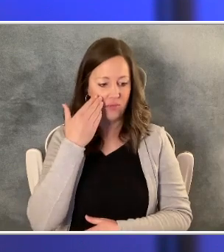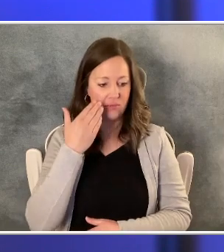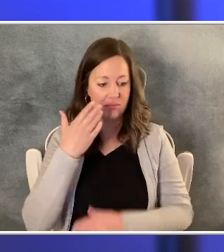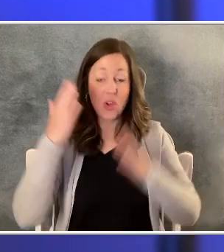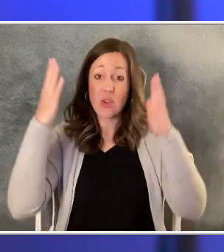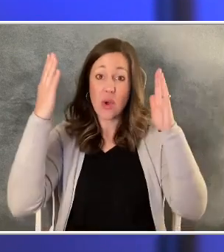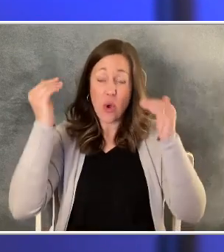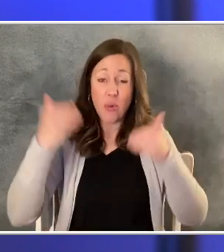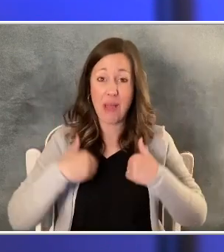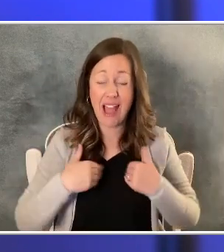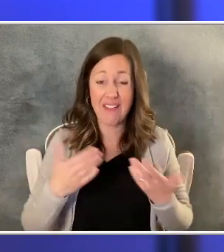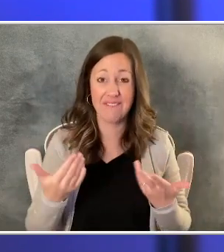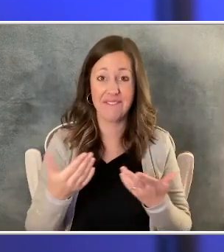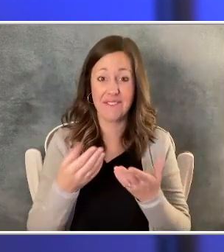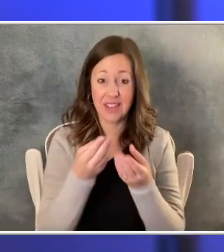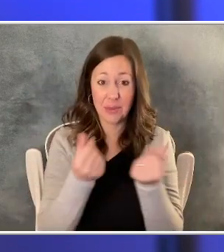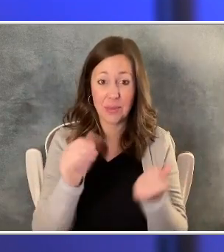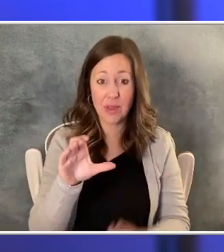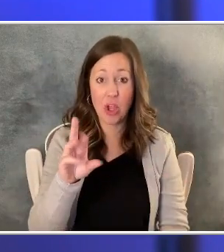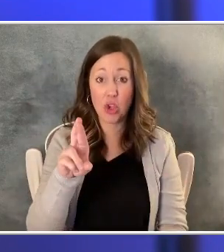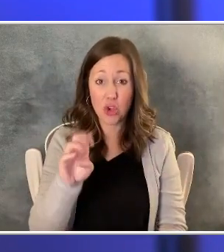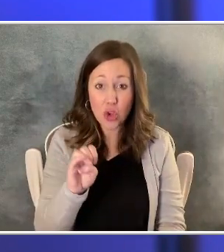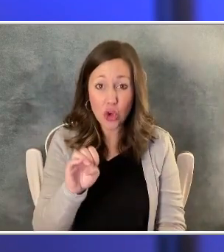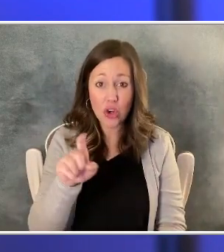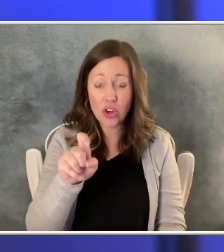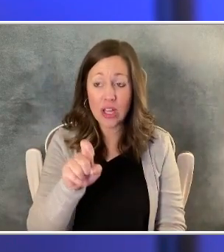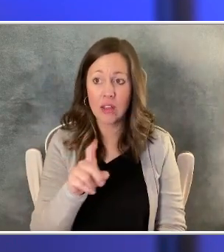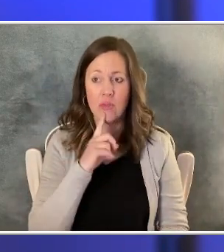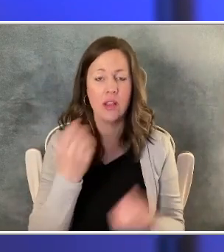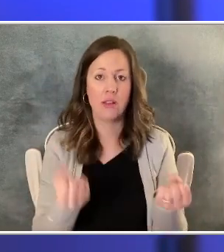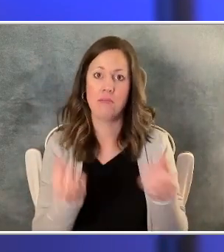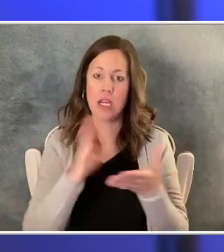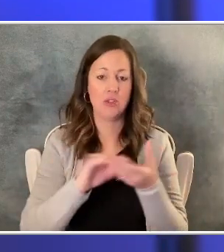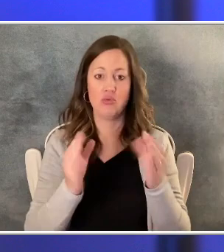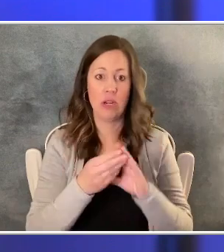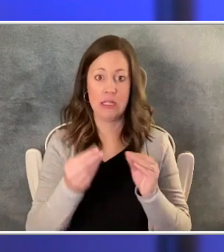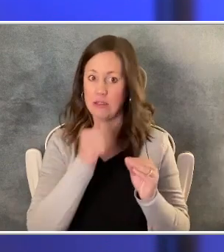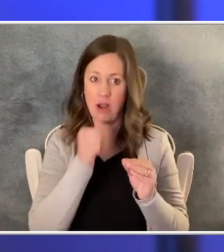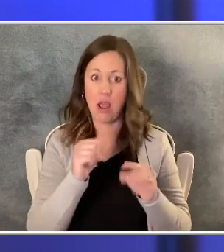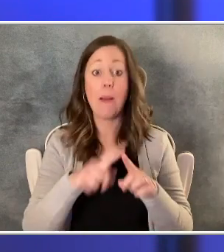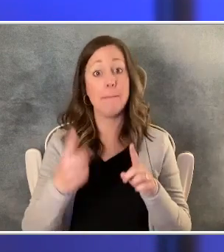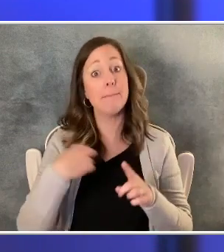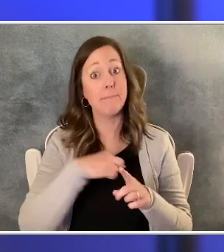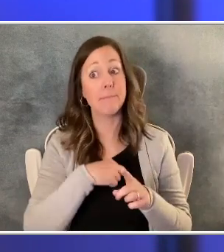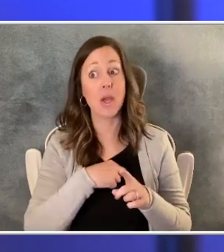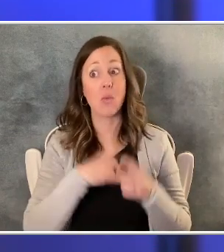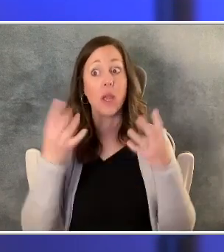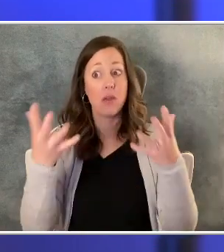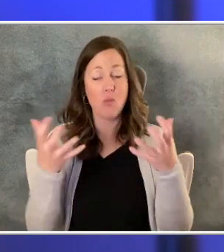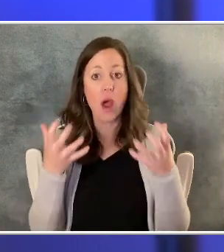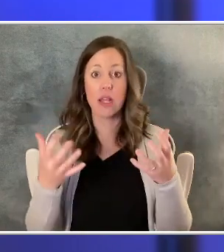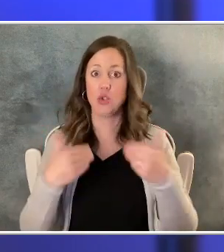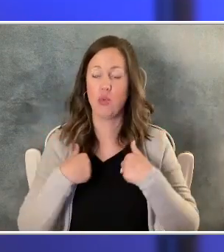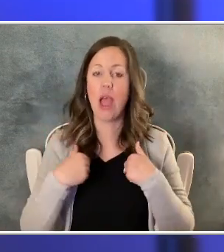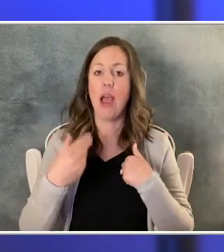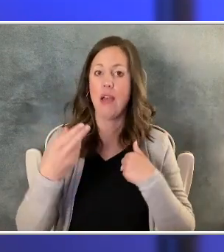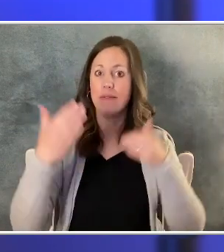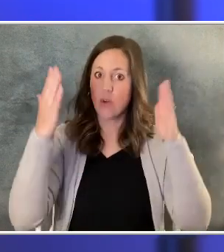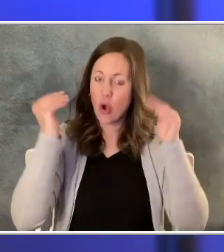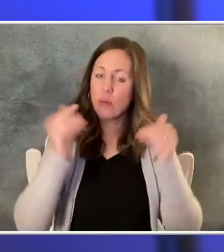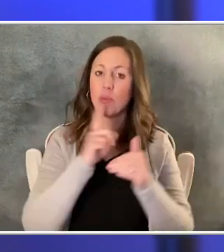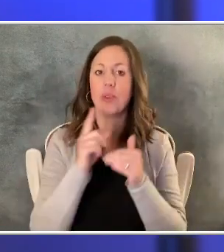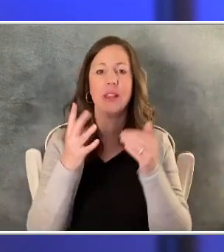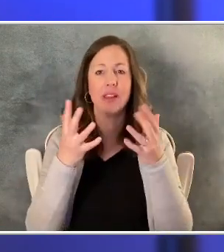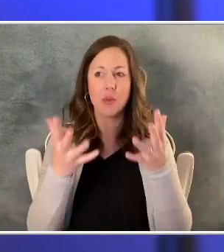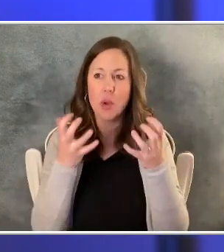that there's not, but we chose to look at hope, and we chose to turn to that more